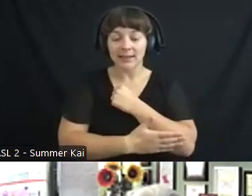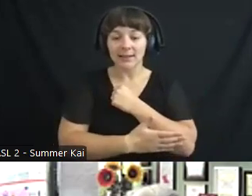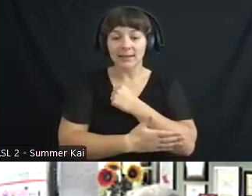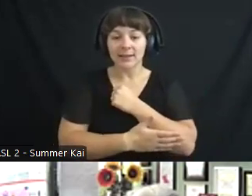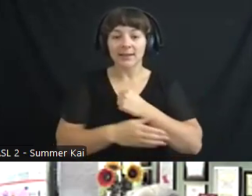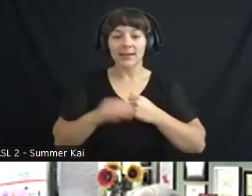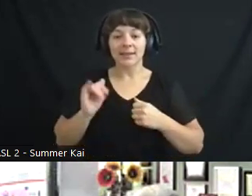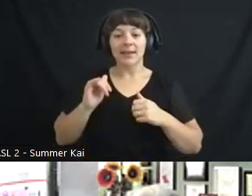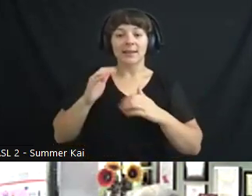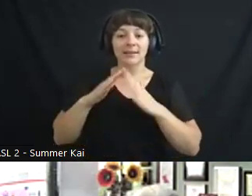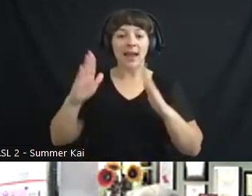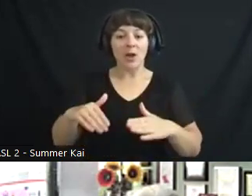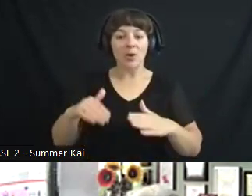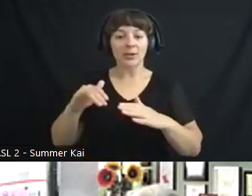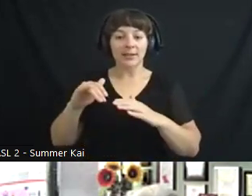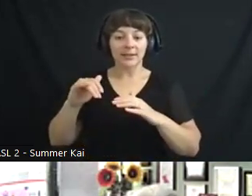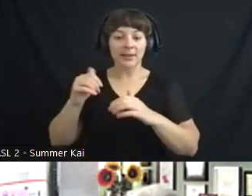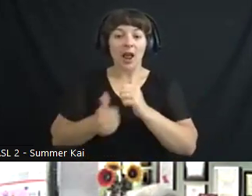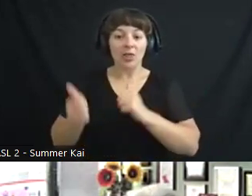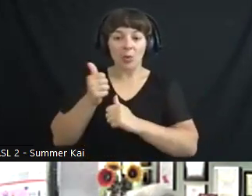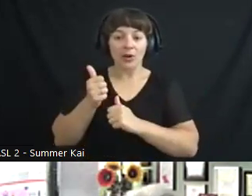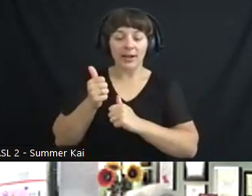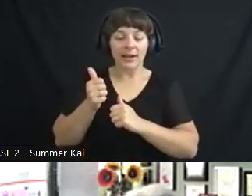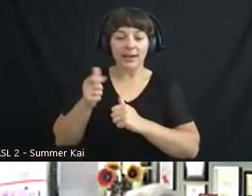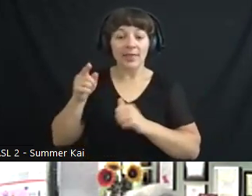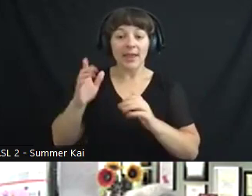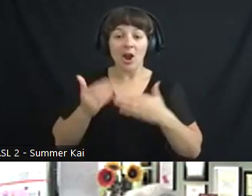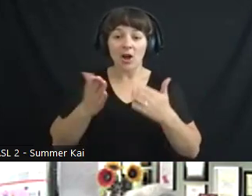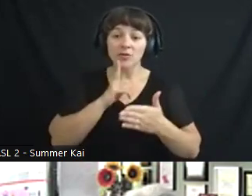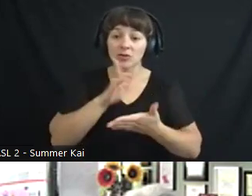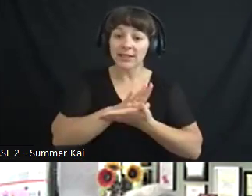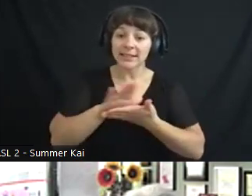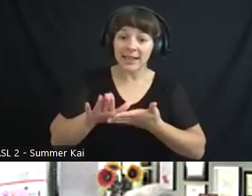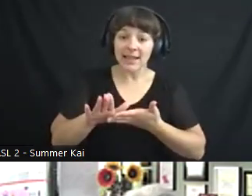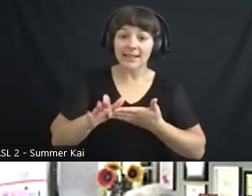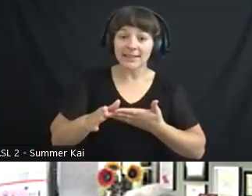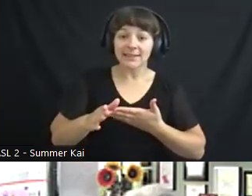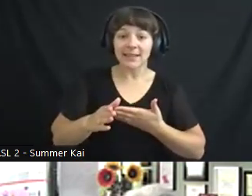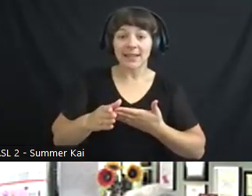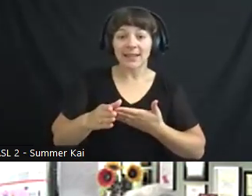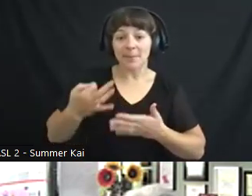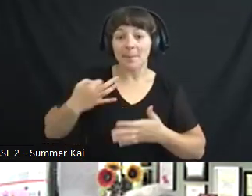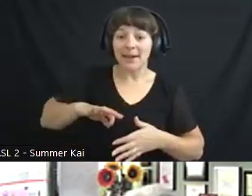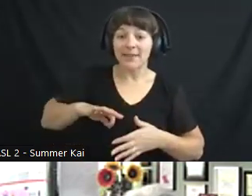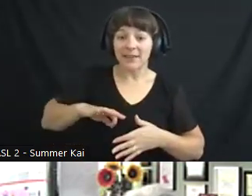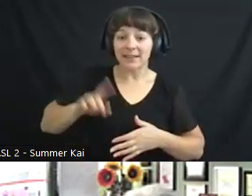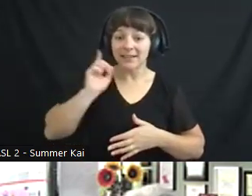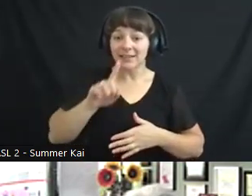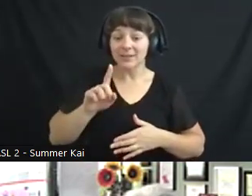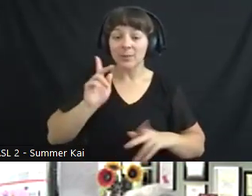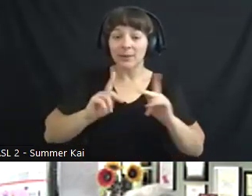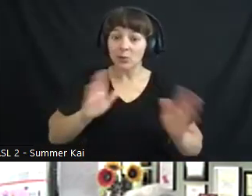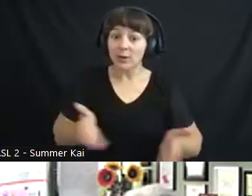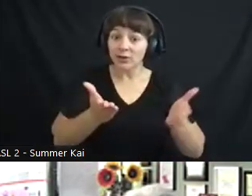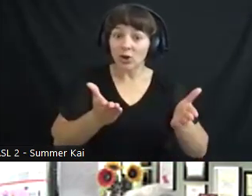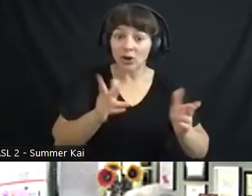Housing Authority actually offer really nice incentive to encourage folks to rent their space